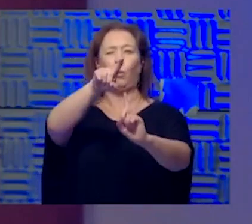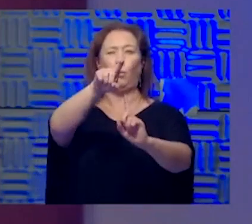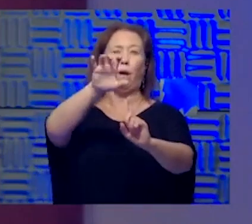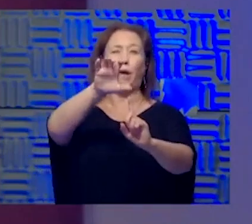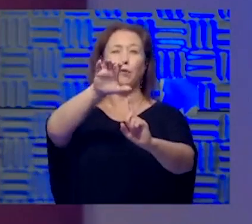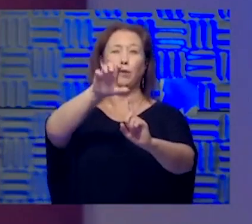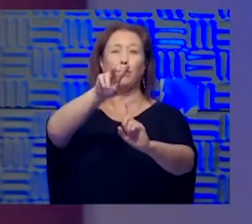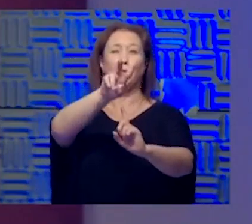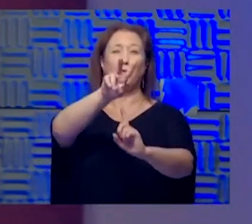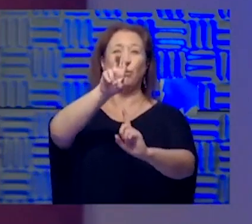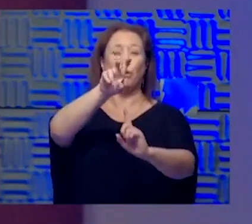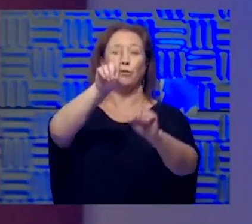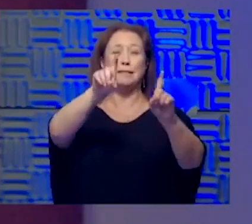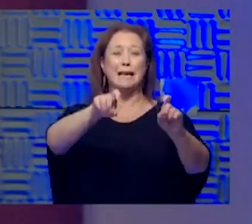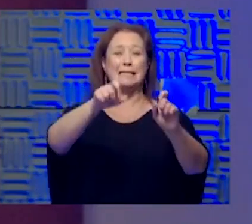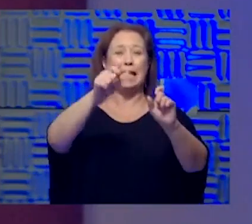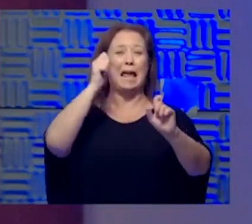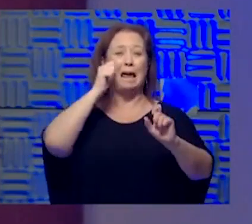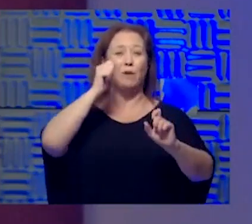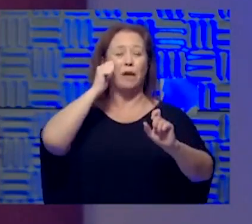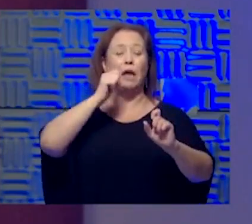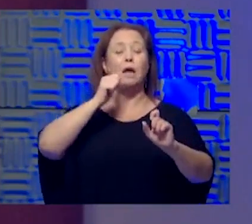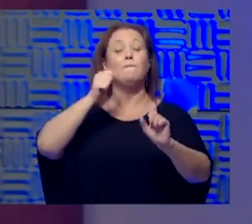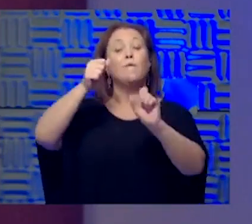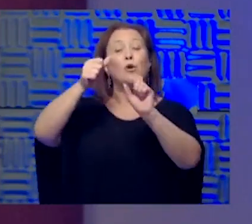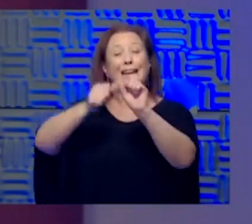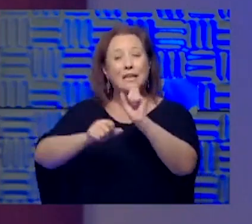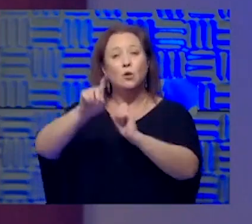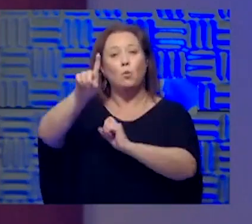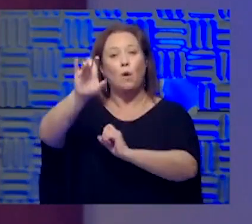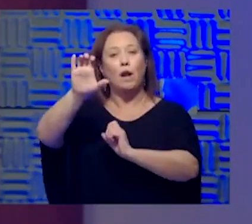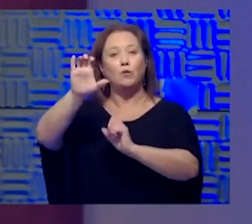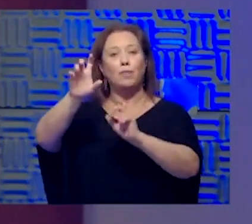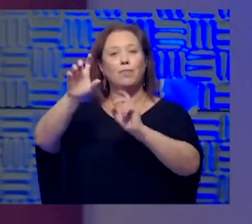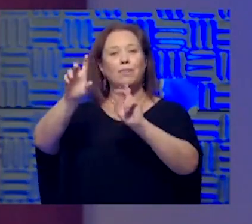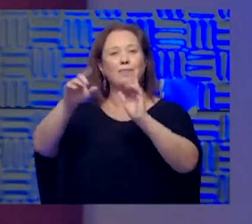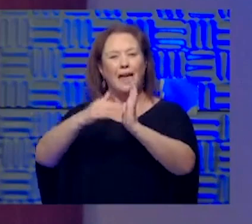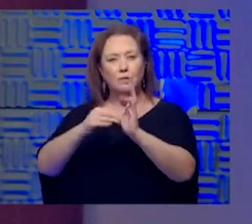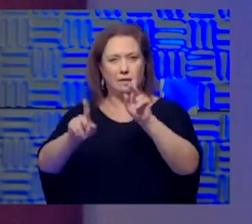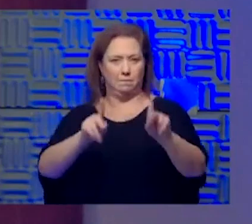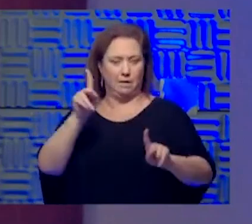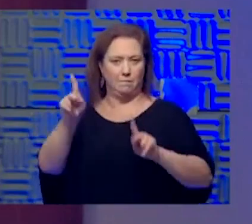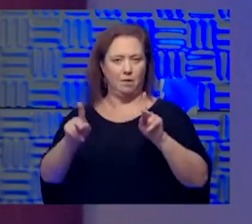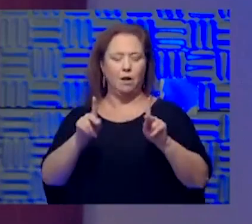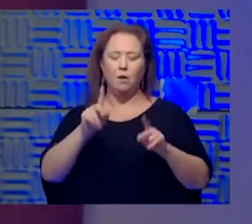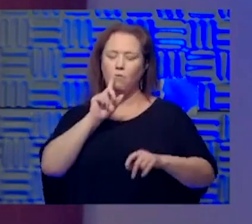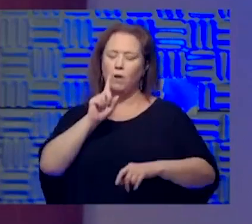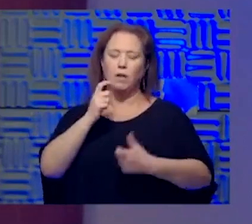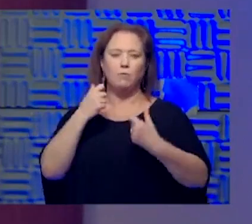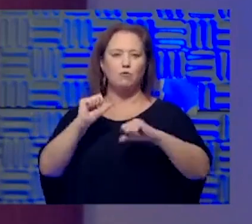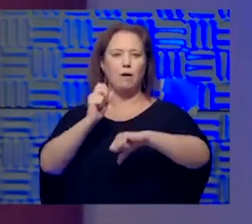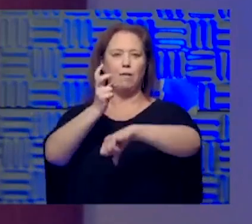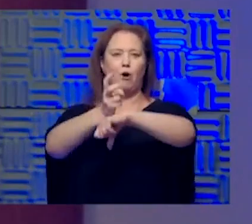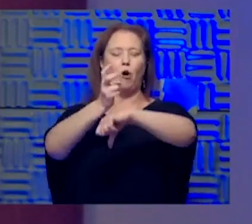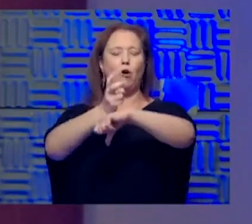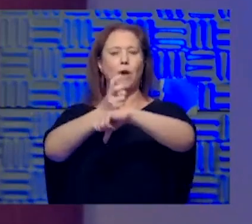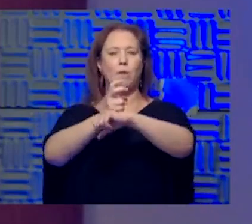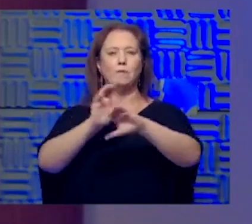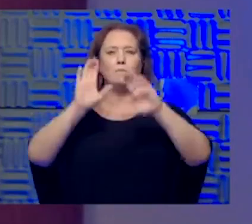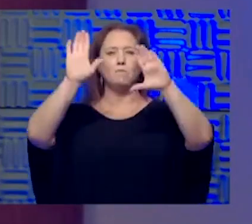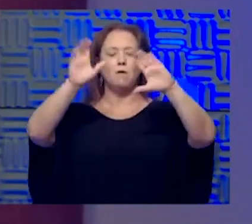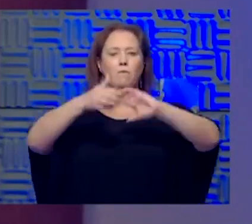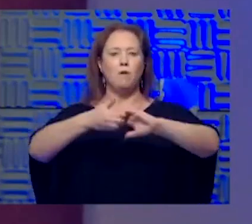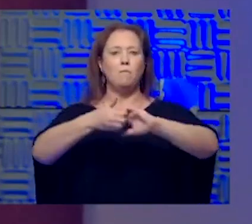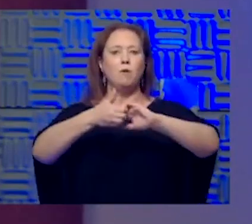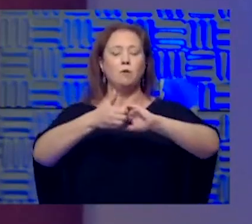maybe even 200 tests per day per 100,000 people. We're really trying hard and have some great partnerships on that, but we've all got to